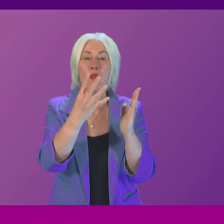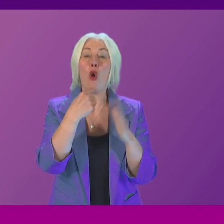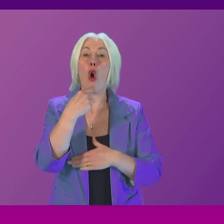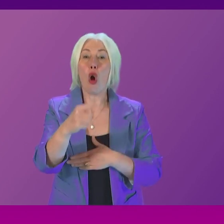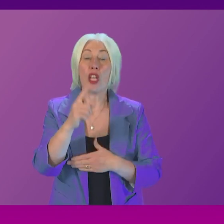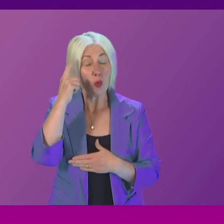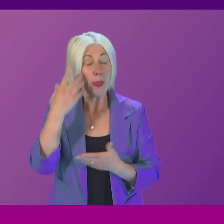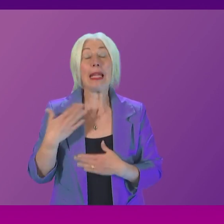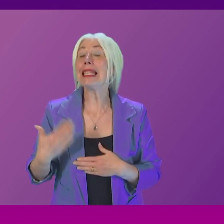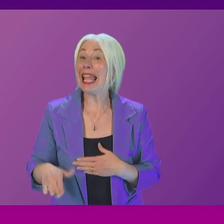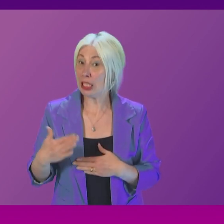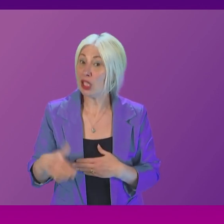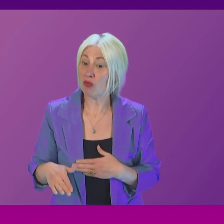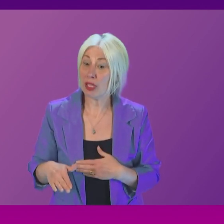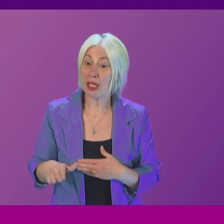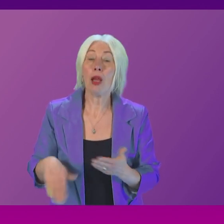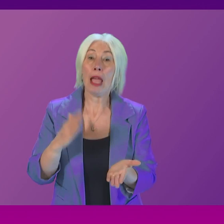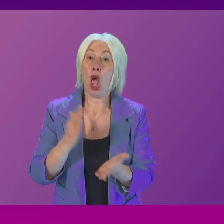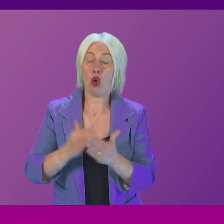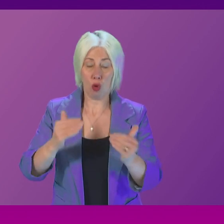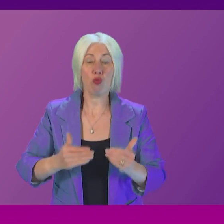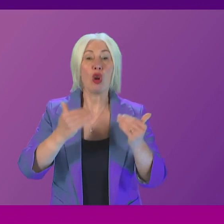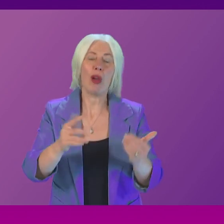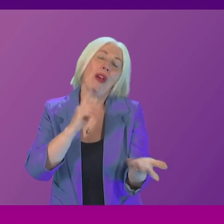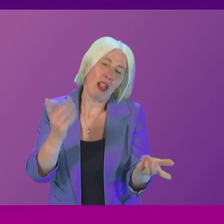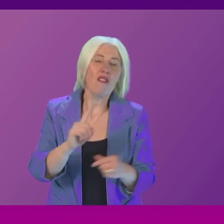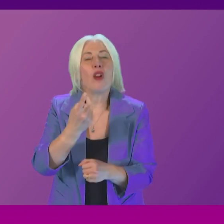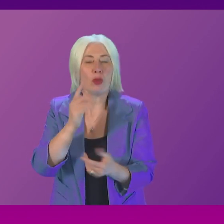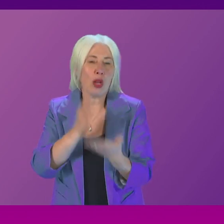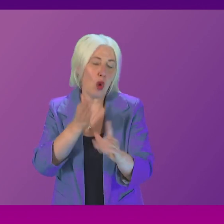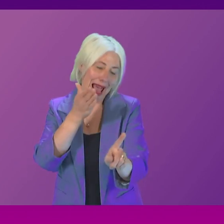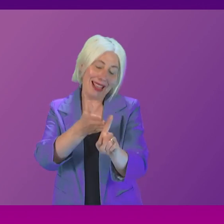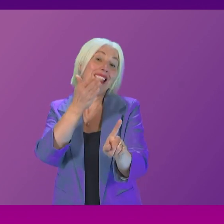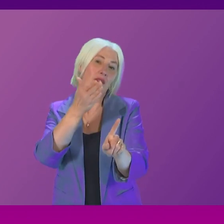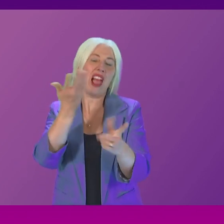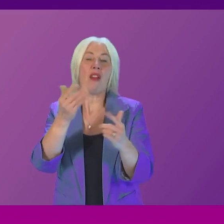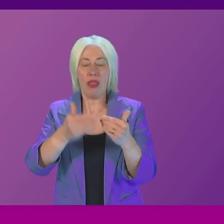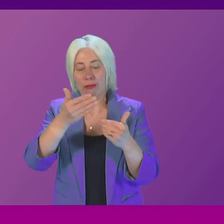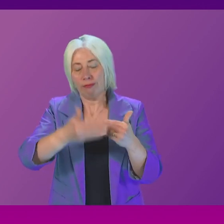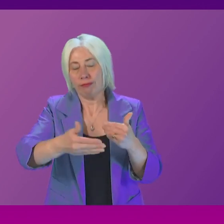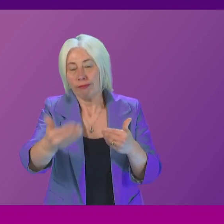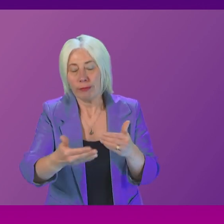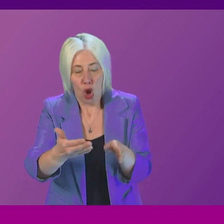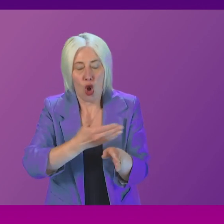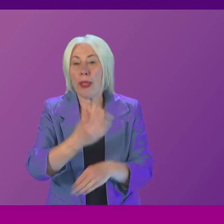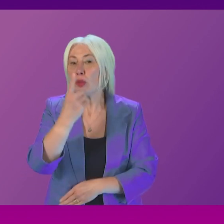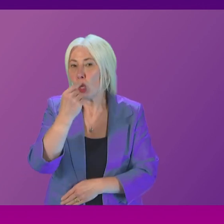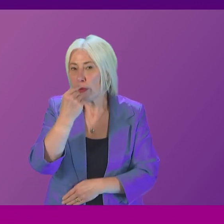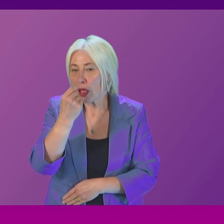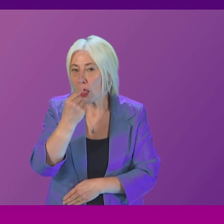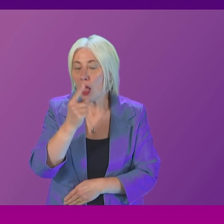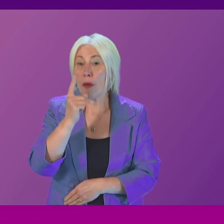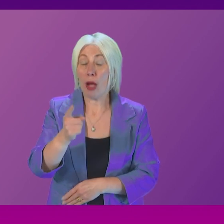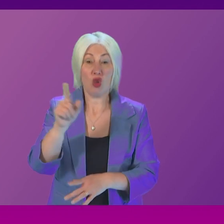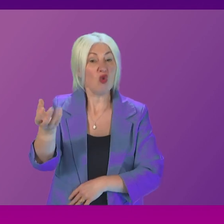necessary are progressed, well, first of all, identified, and then progressed as early as we possibly can. But I will, you